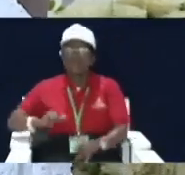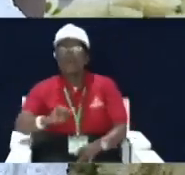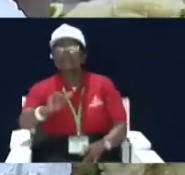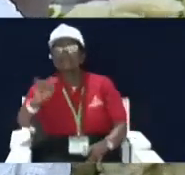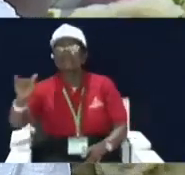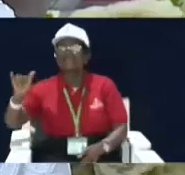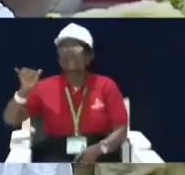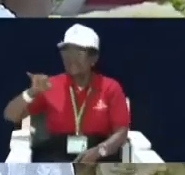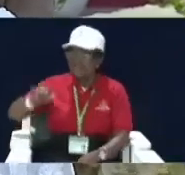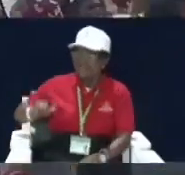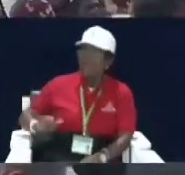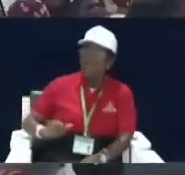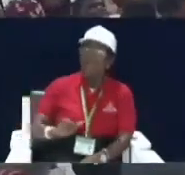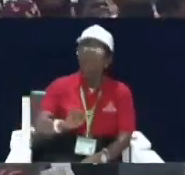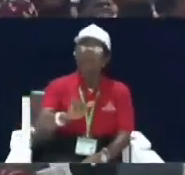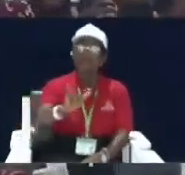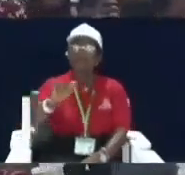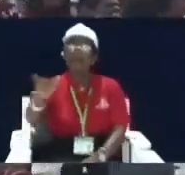everlasting.